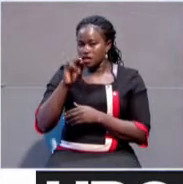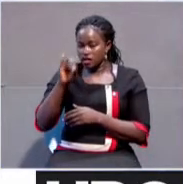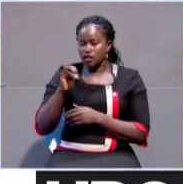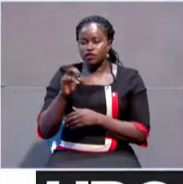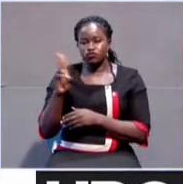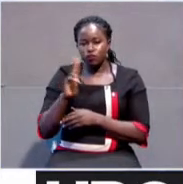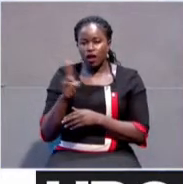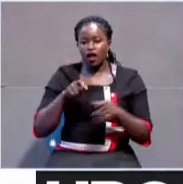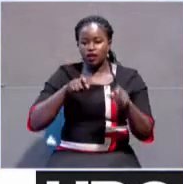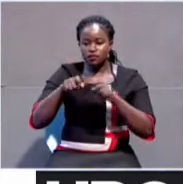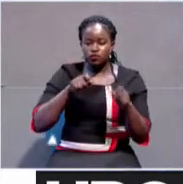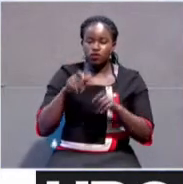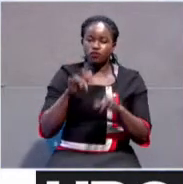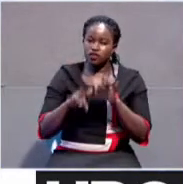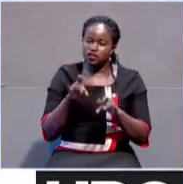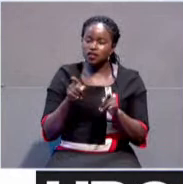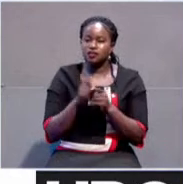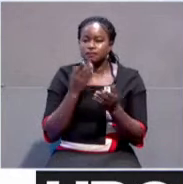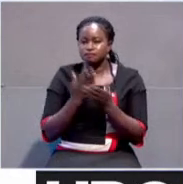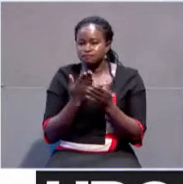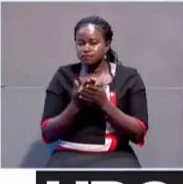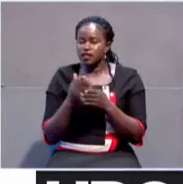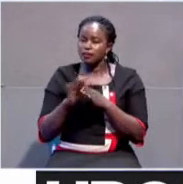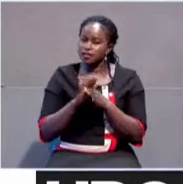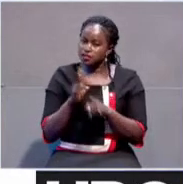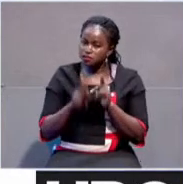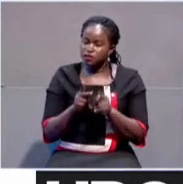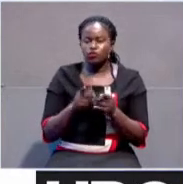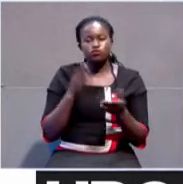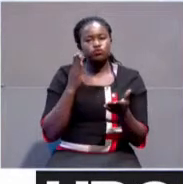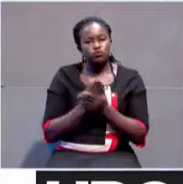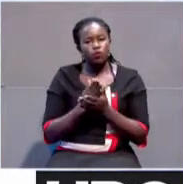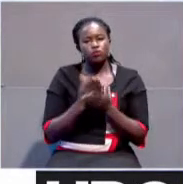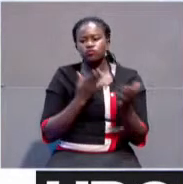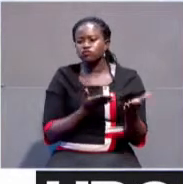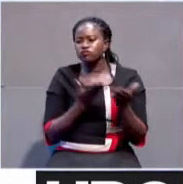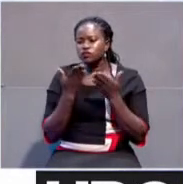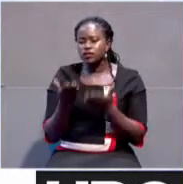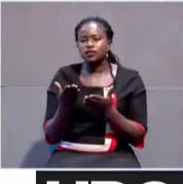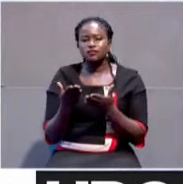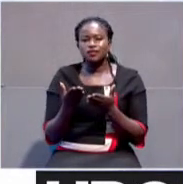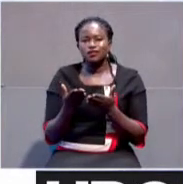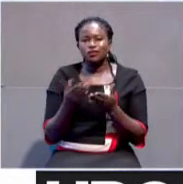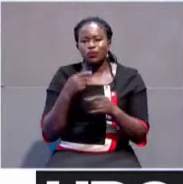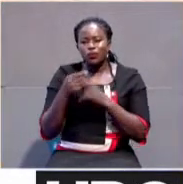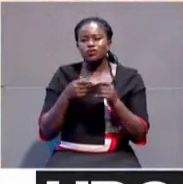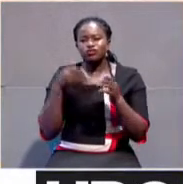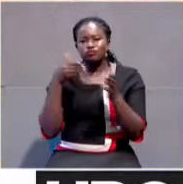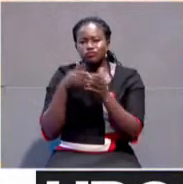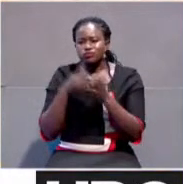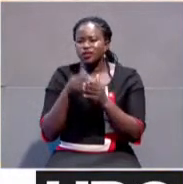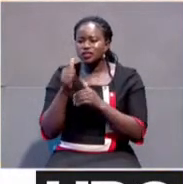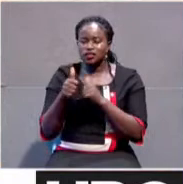Administration offices, where she urged investors to desist from bringing each other down.